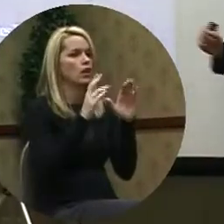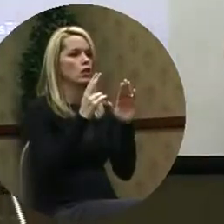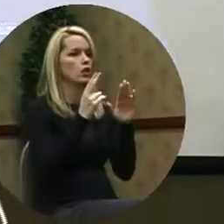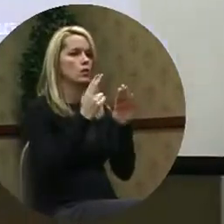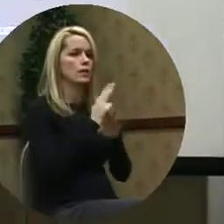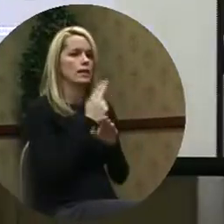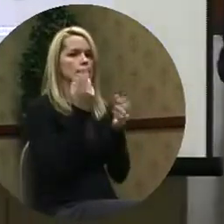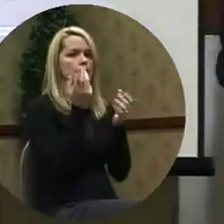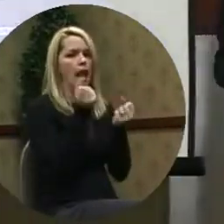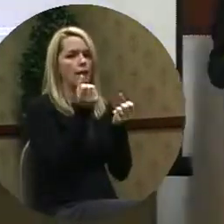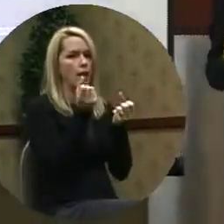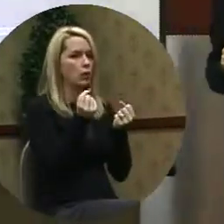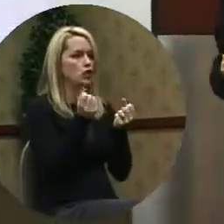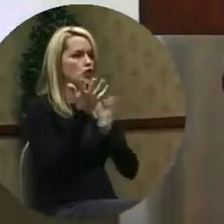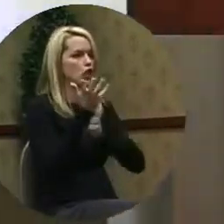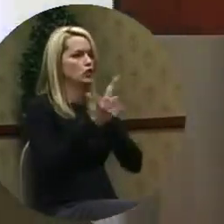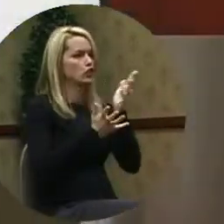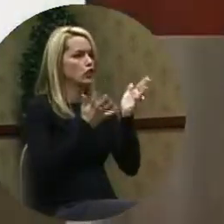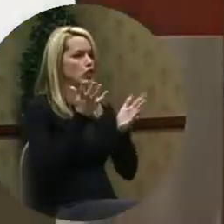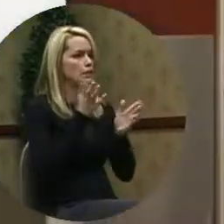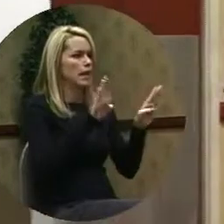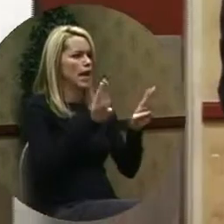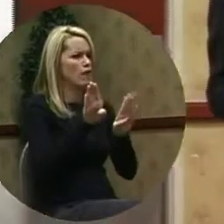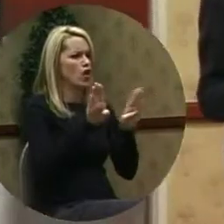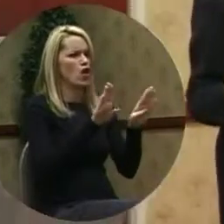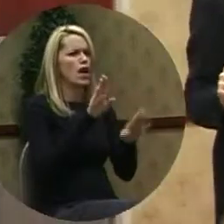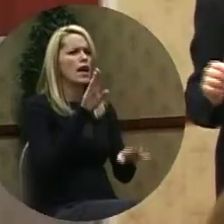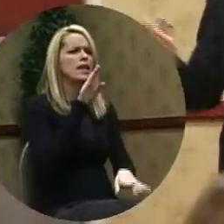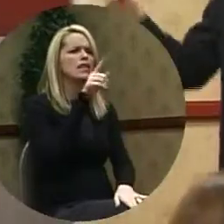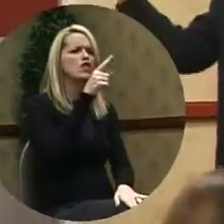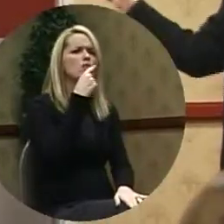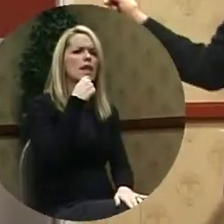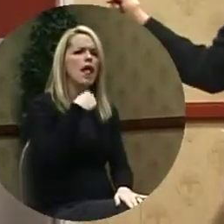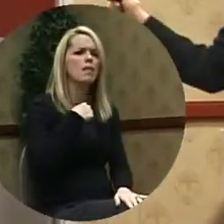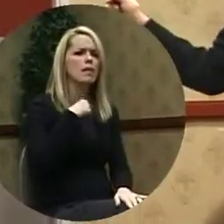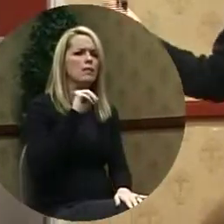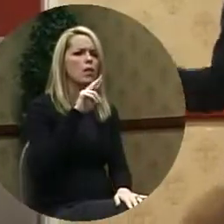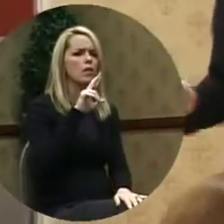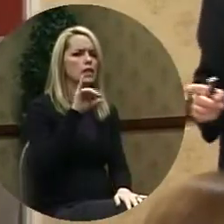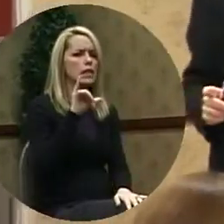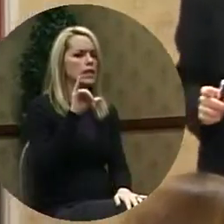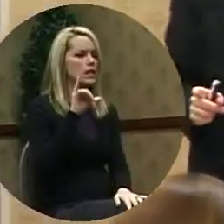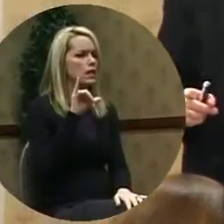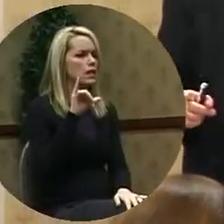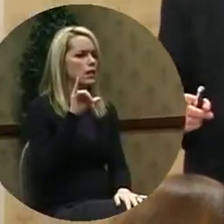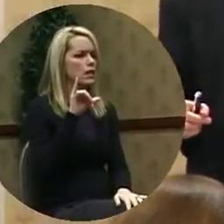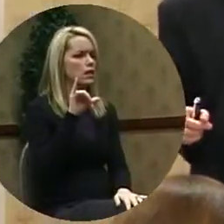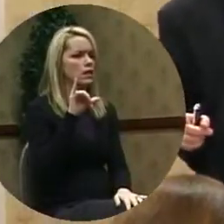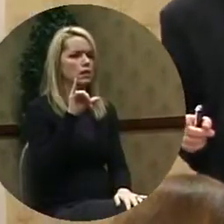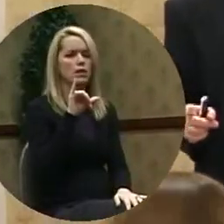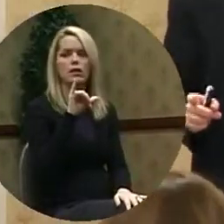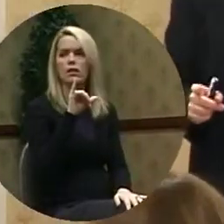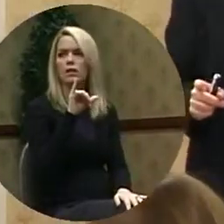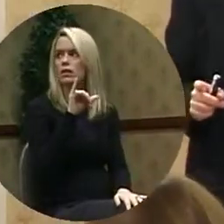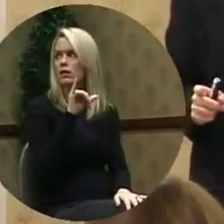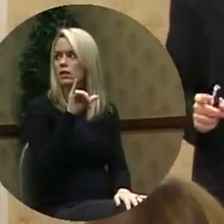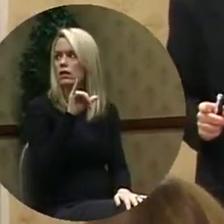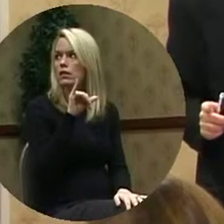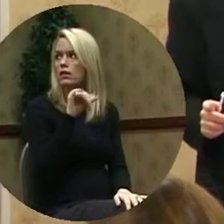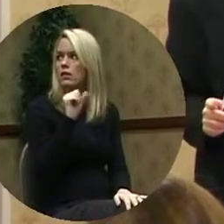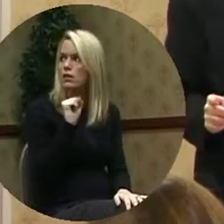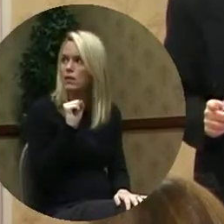behavior. Marcy, tell me if I'm correct. Did you say, and maybe it's on a later slide, she communicates